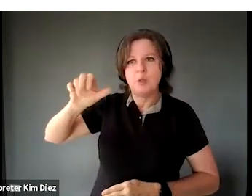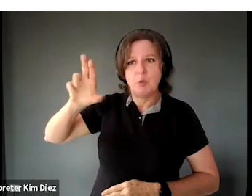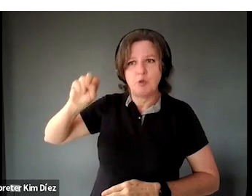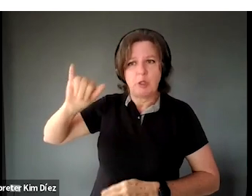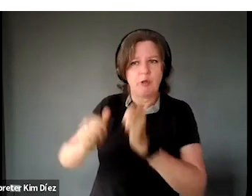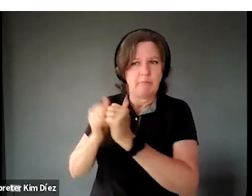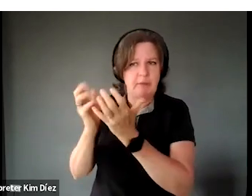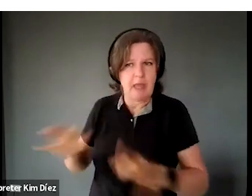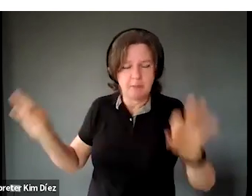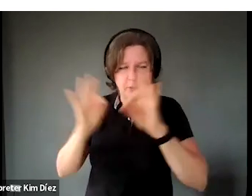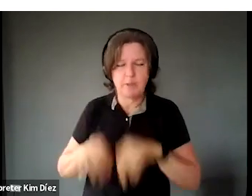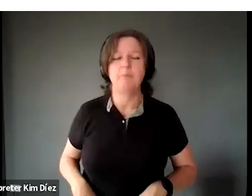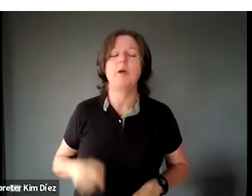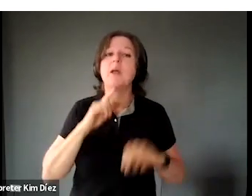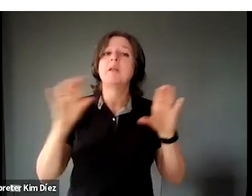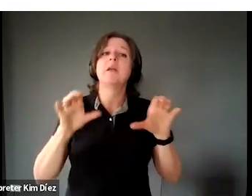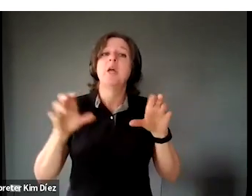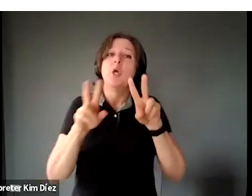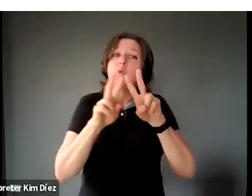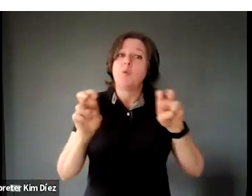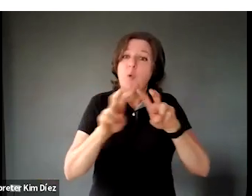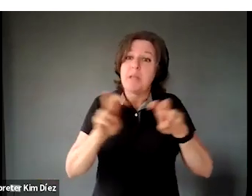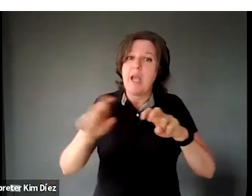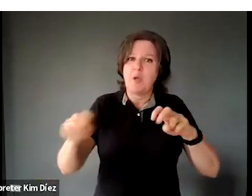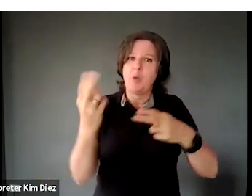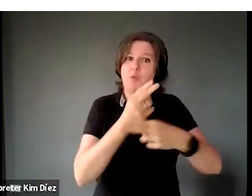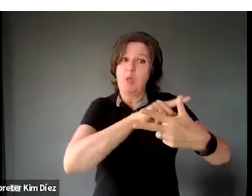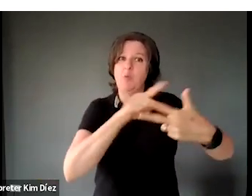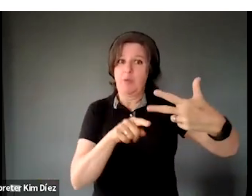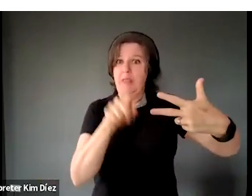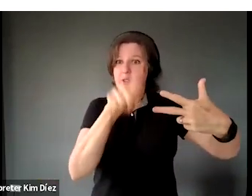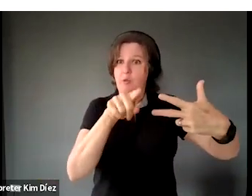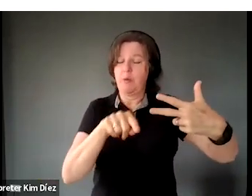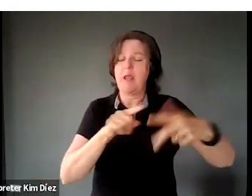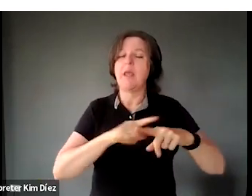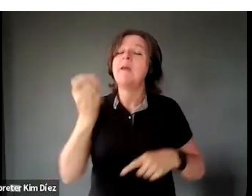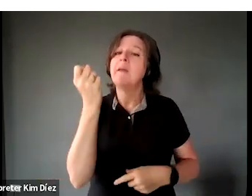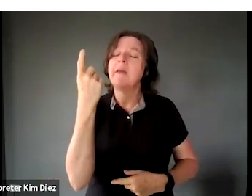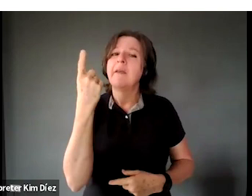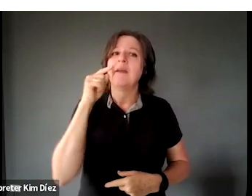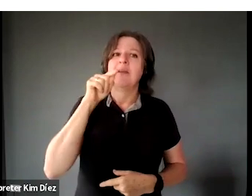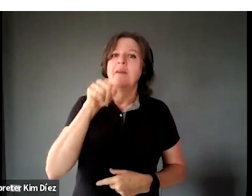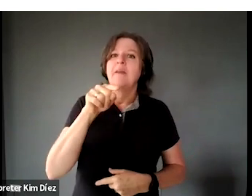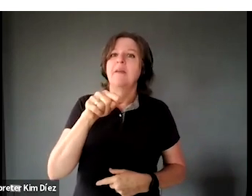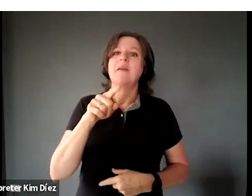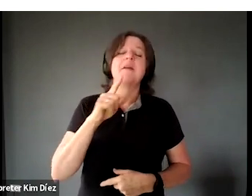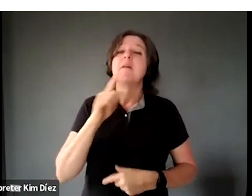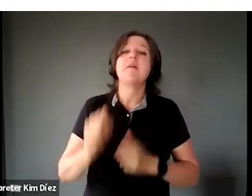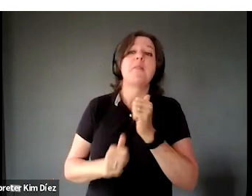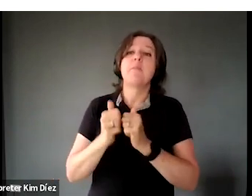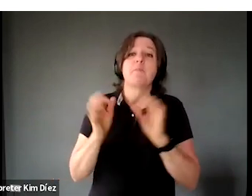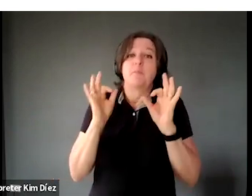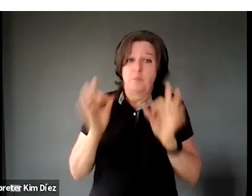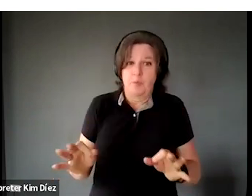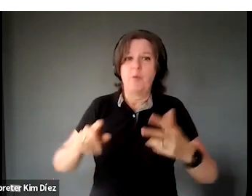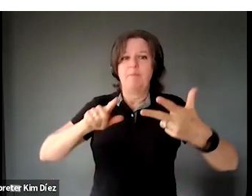is the most important part. But for us to be able to do a diagnostic, we can use these three types of analysis. But the one